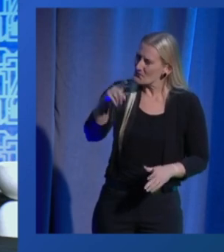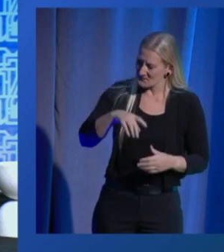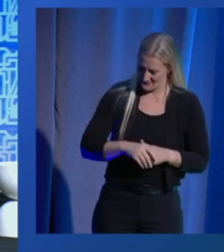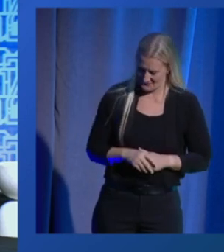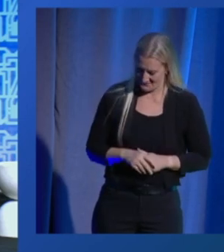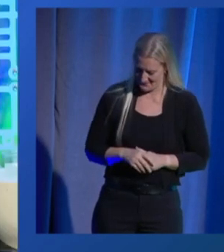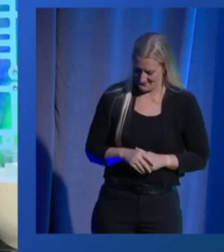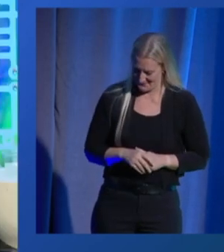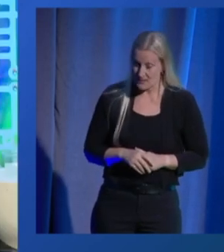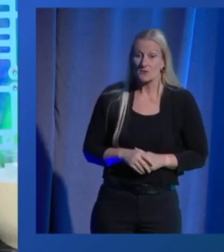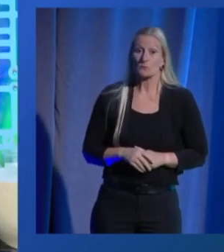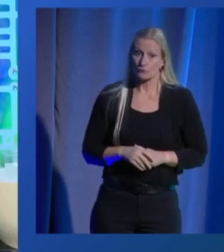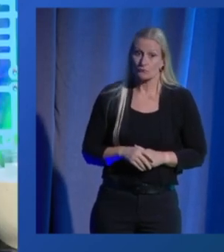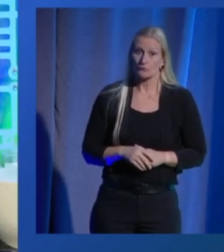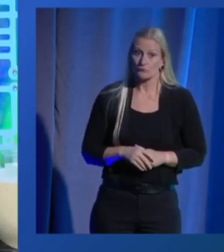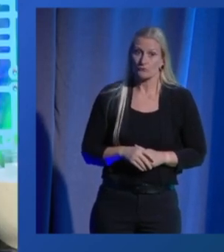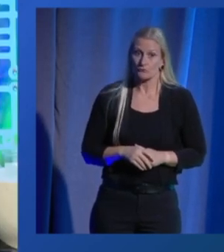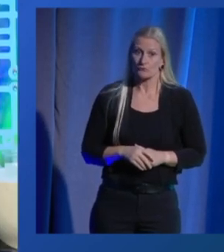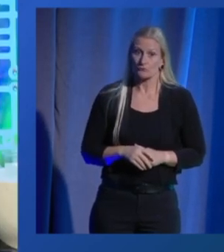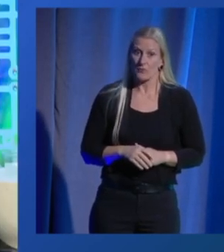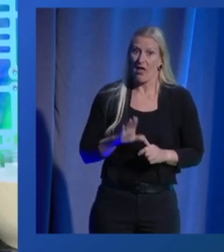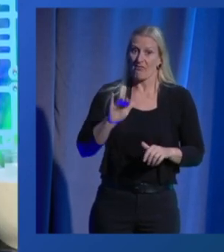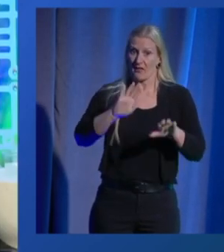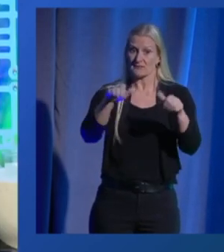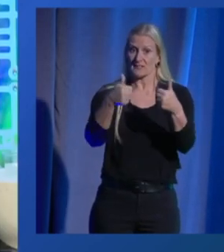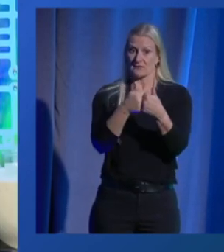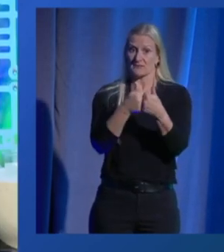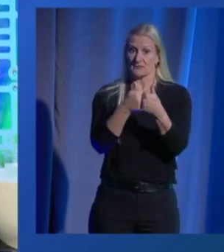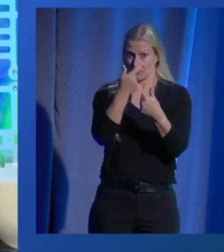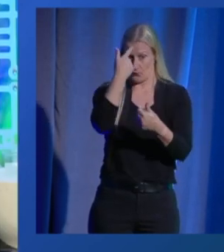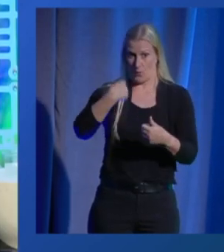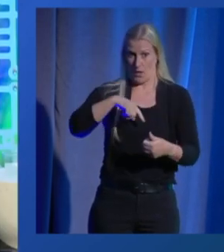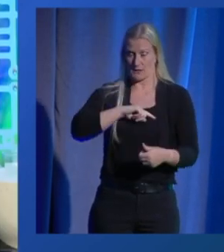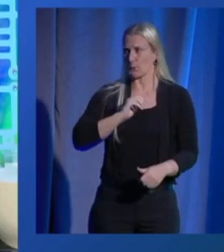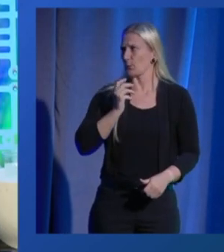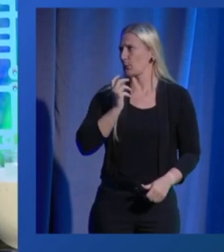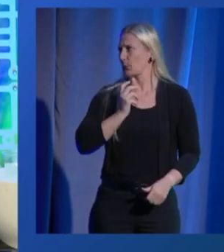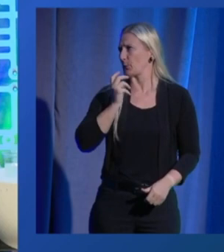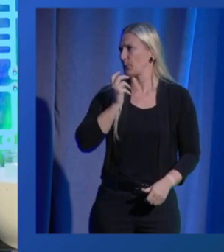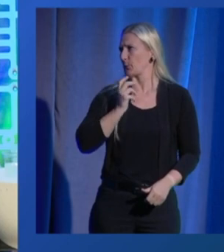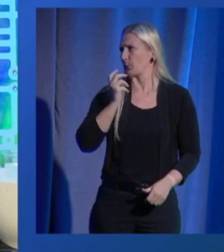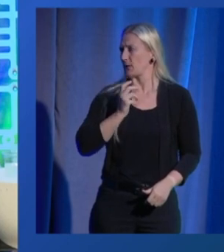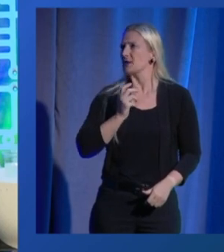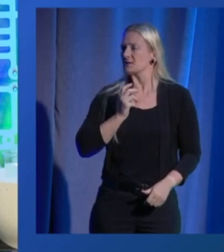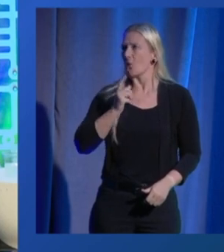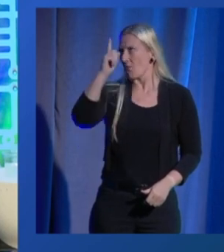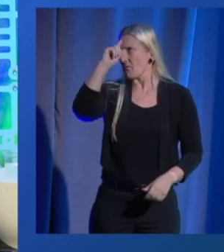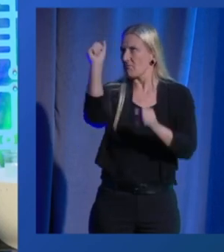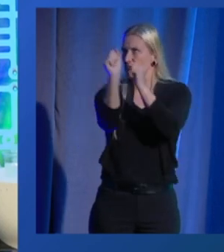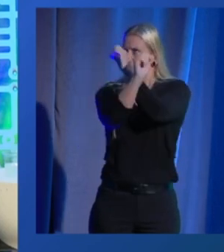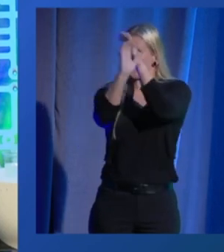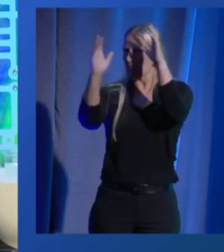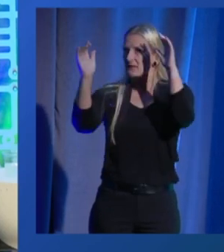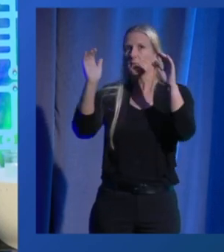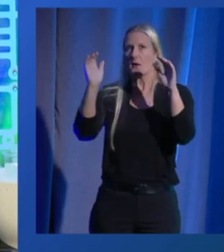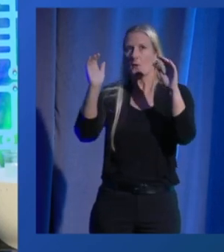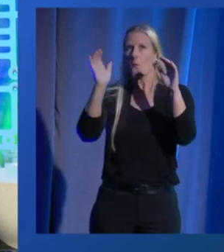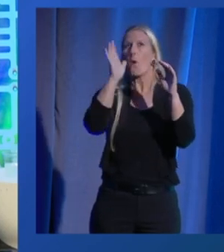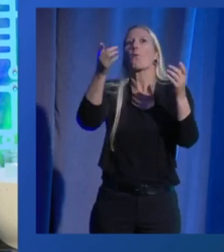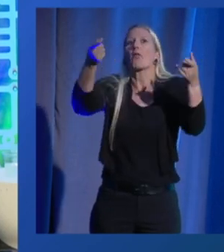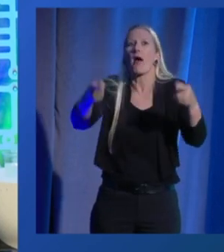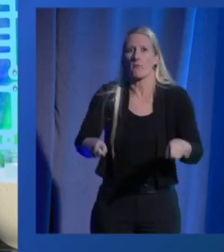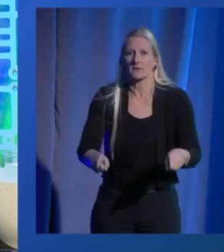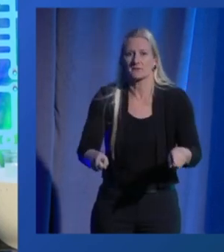really big challenge for us because as we look to the future we should imagine a future where we have tens of thousands of